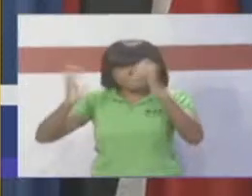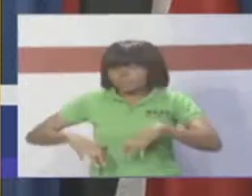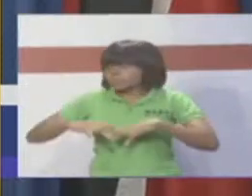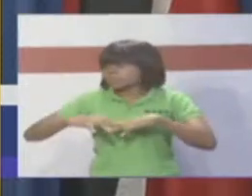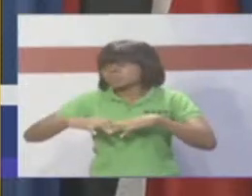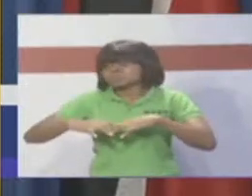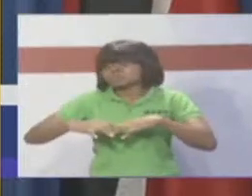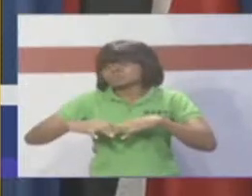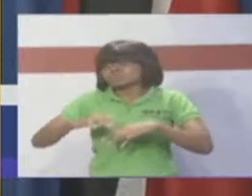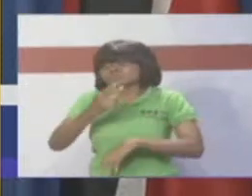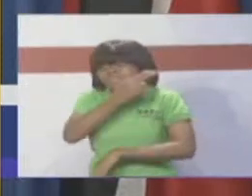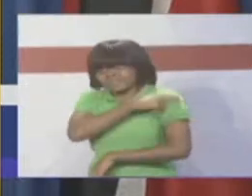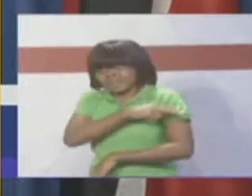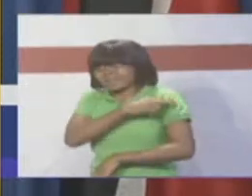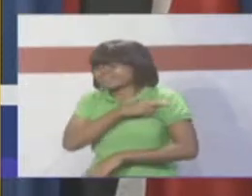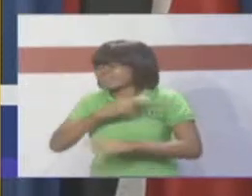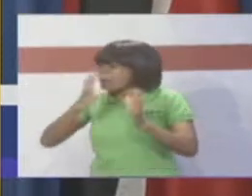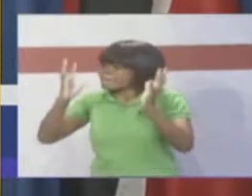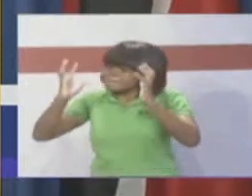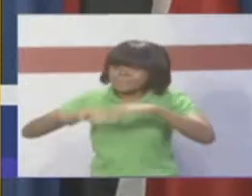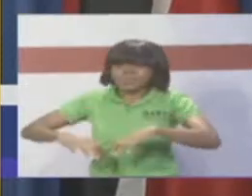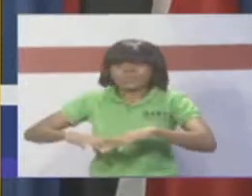saying, after all we've done for a year and a half,